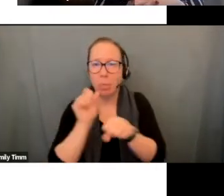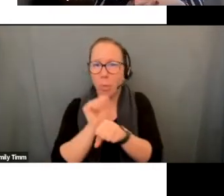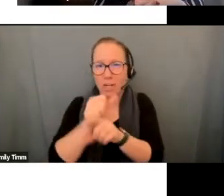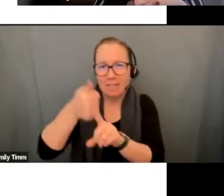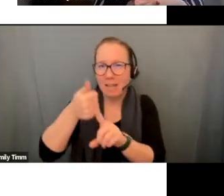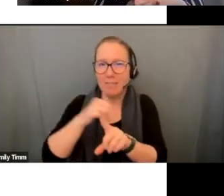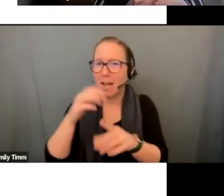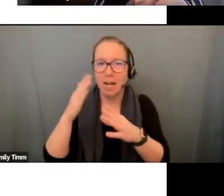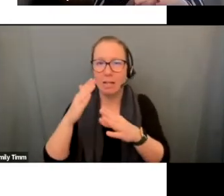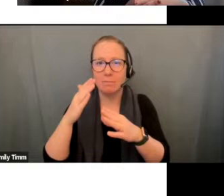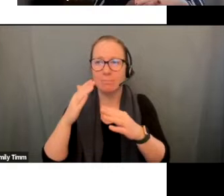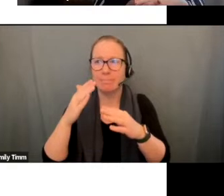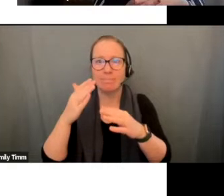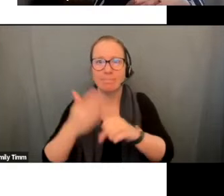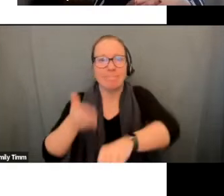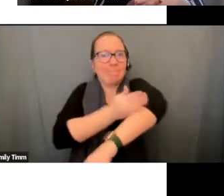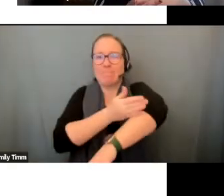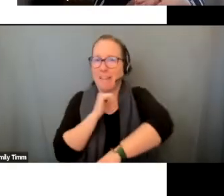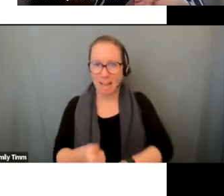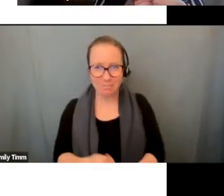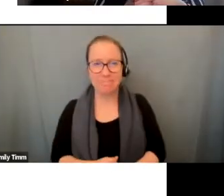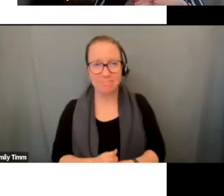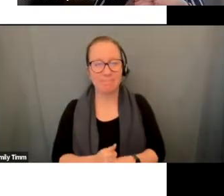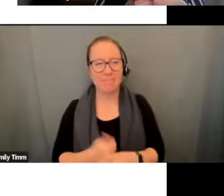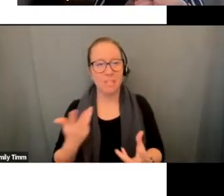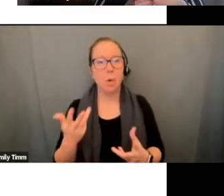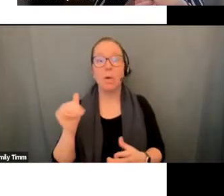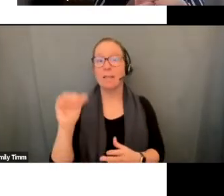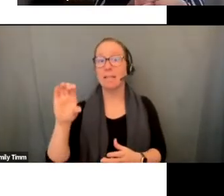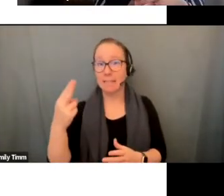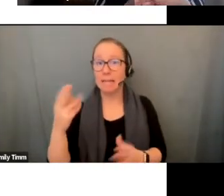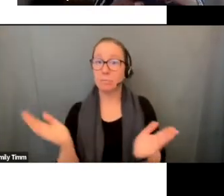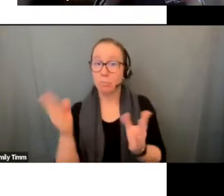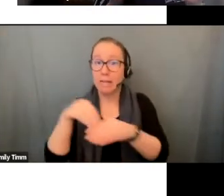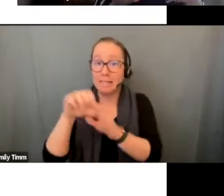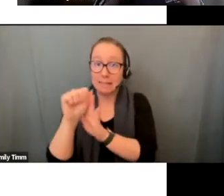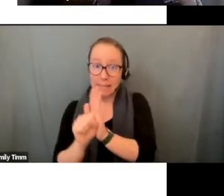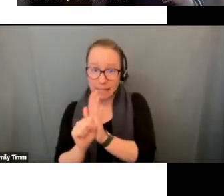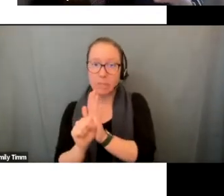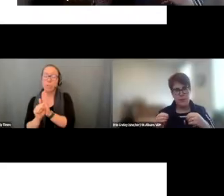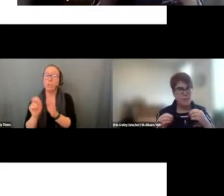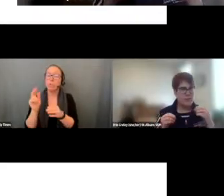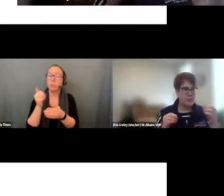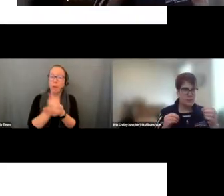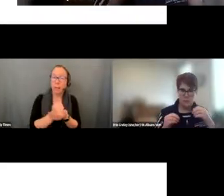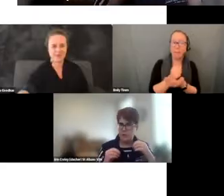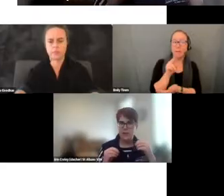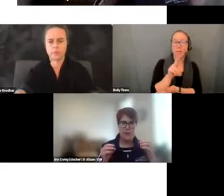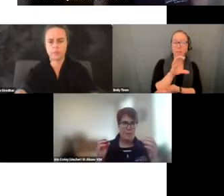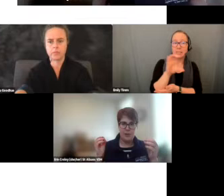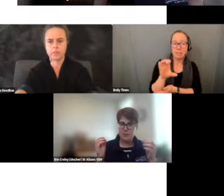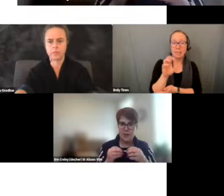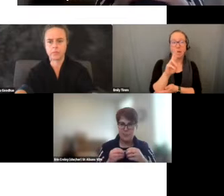like. So the ACH model is promoted within the state to help those UCC, RCPC